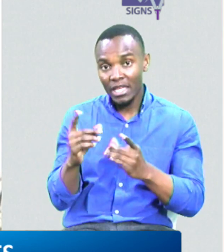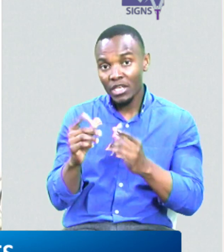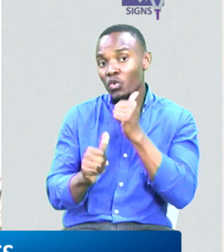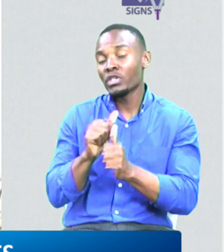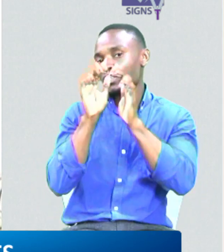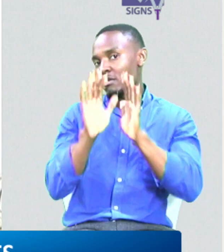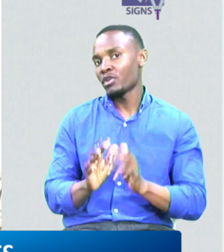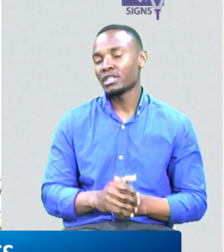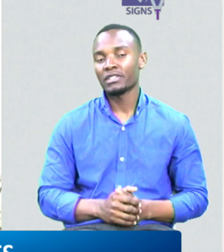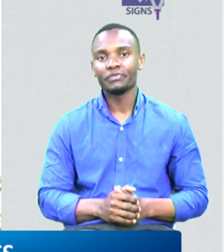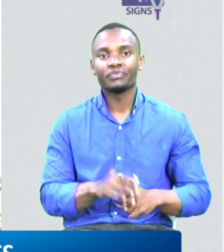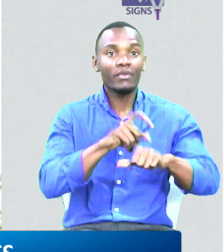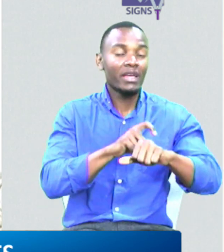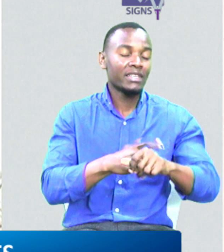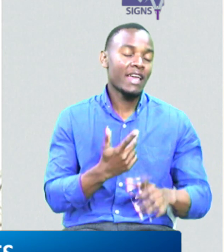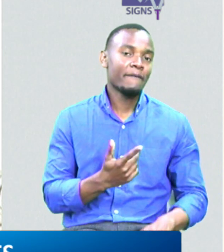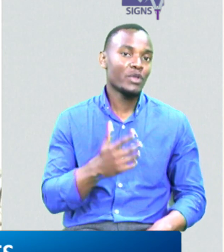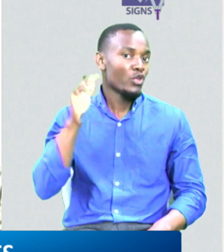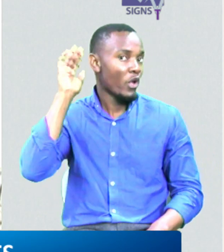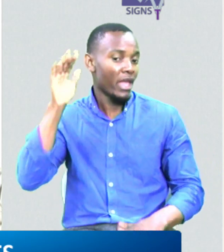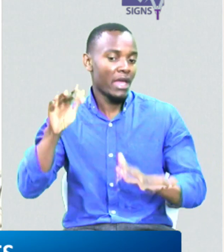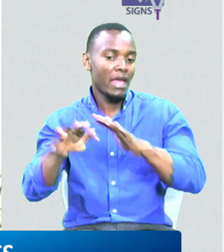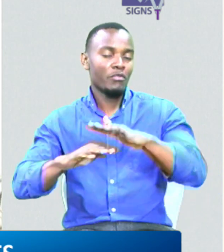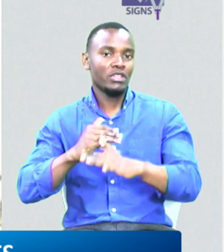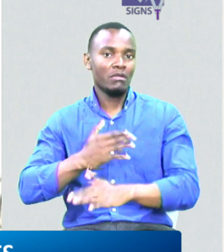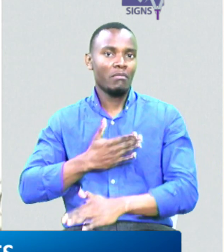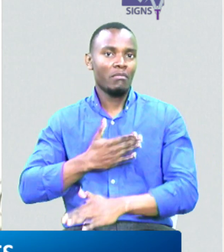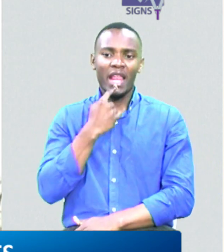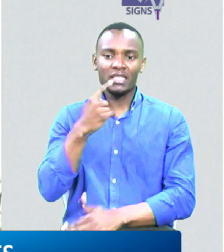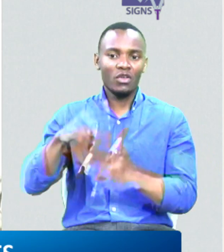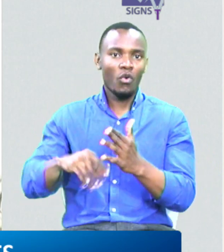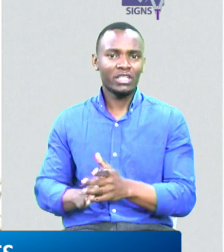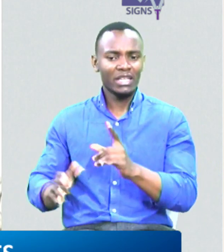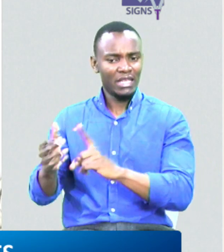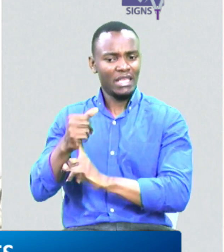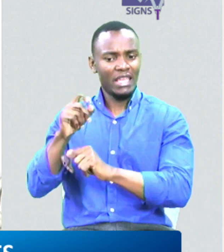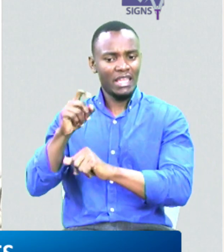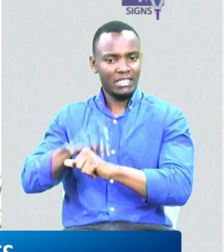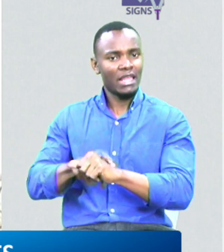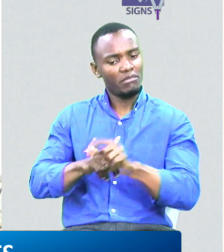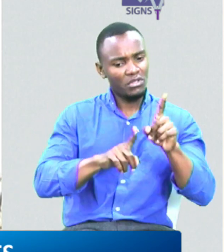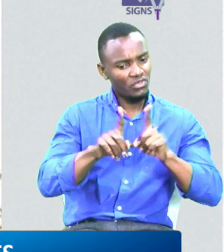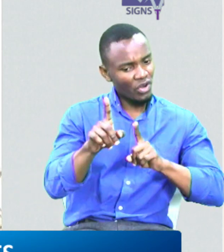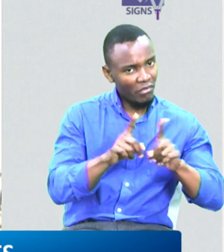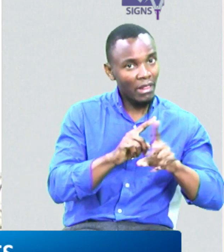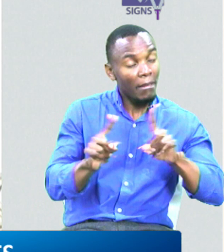you regulate yourself? If the president was to travel and honor every invitation, he will be out of this country the whole year.